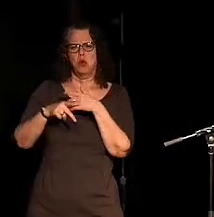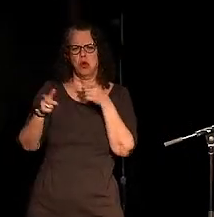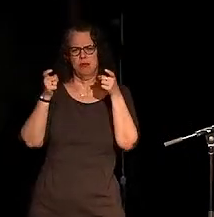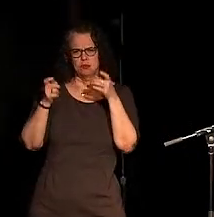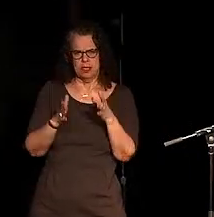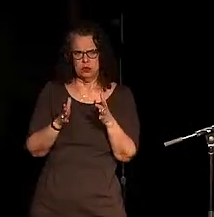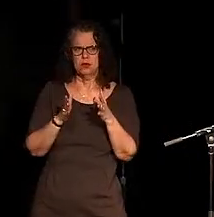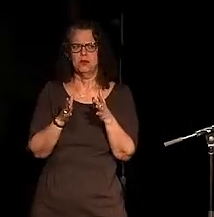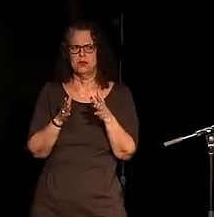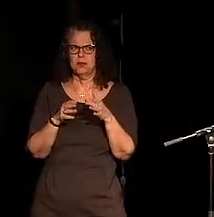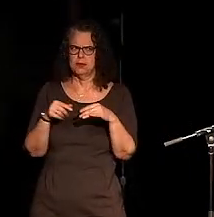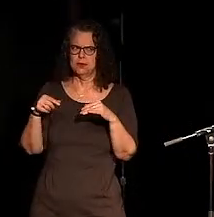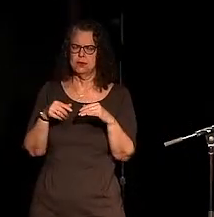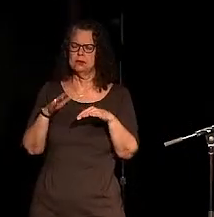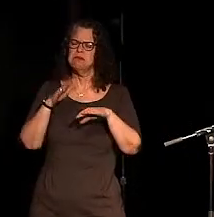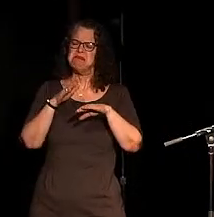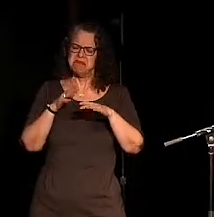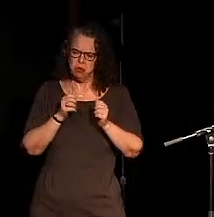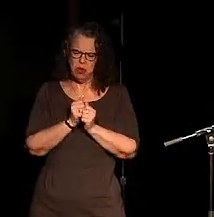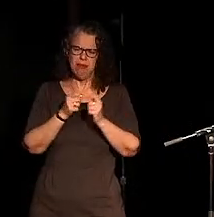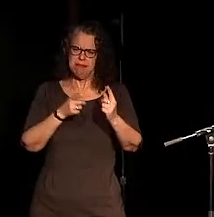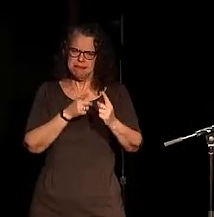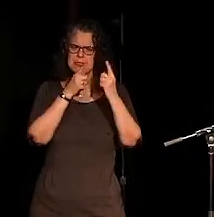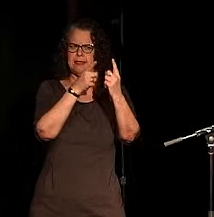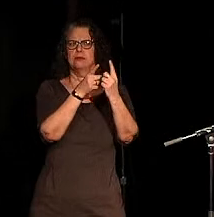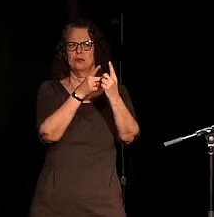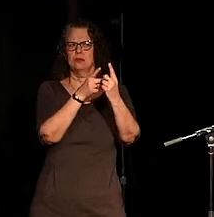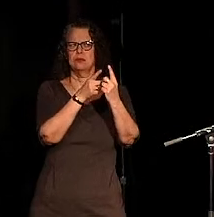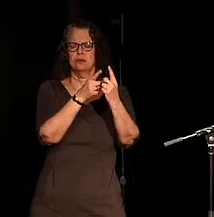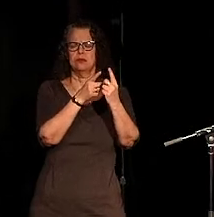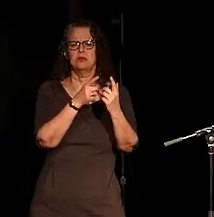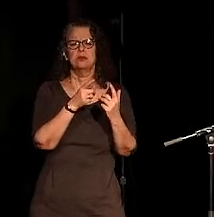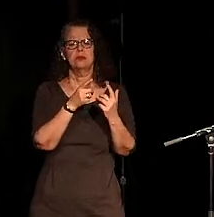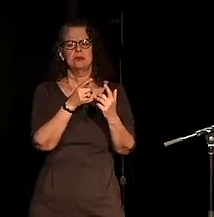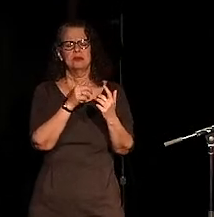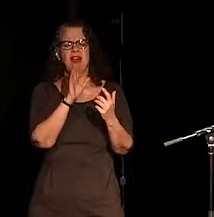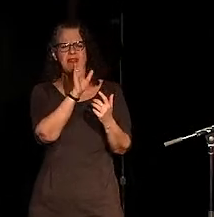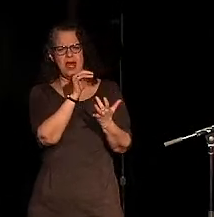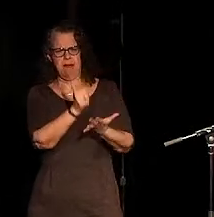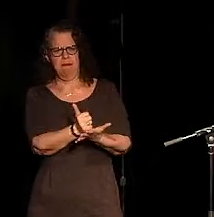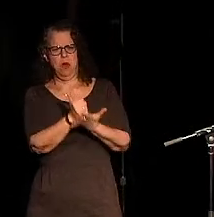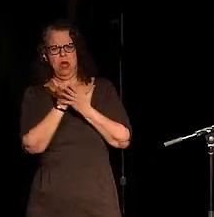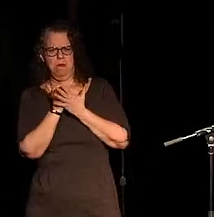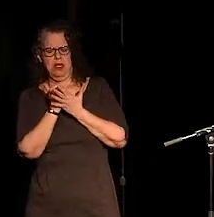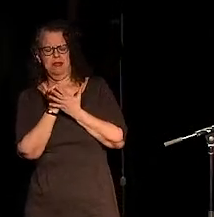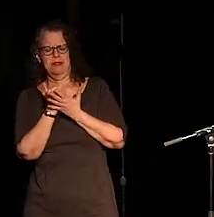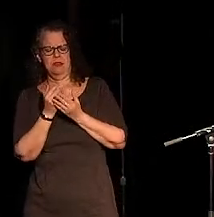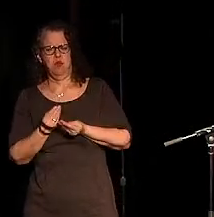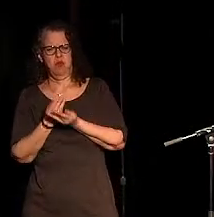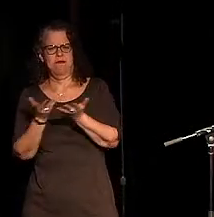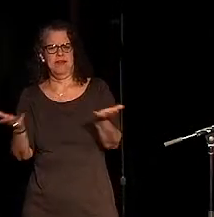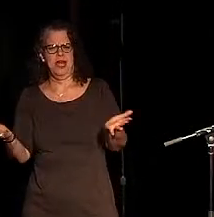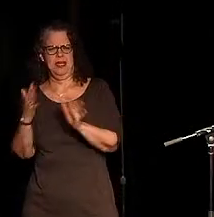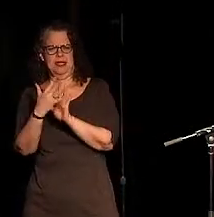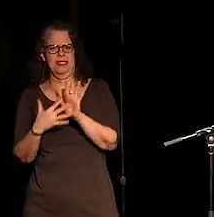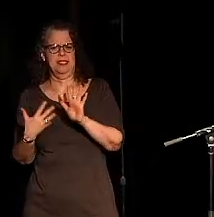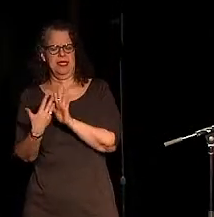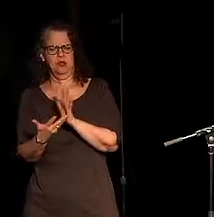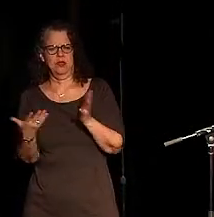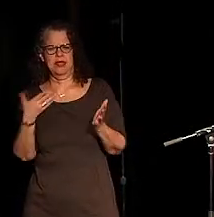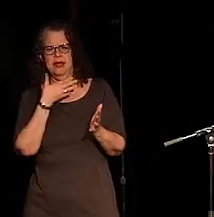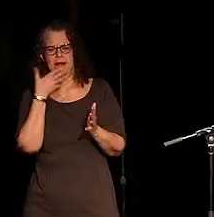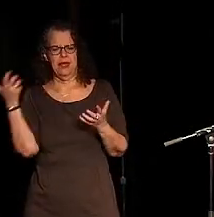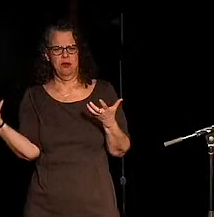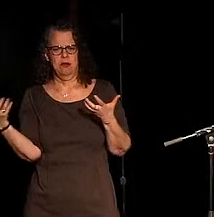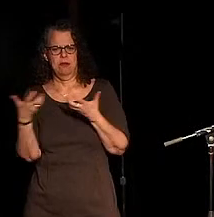very intentionally to help us provide a schedule that is better aligned